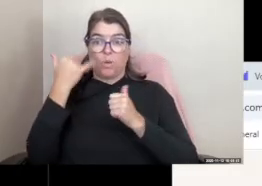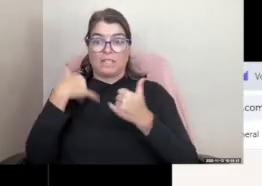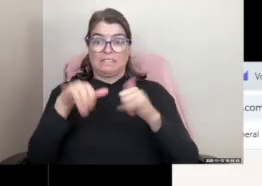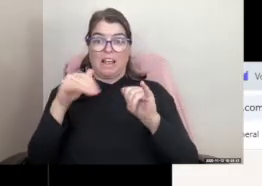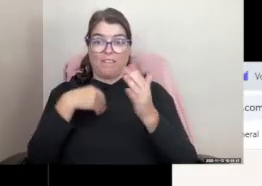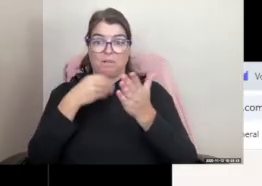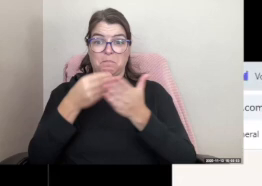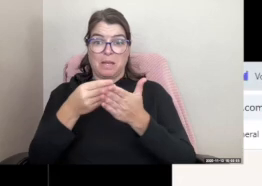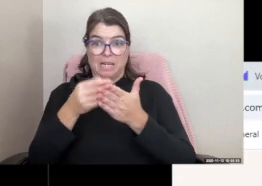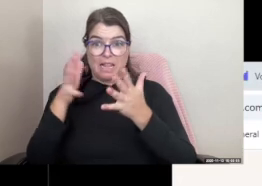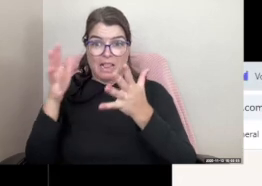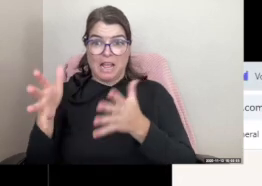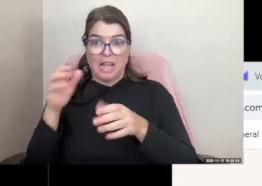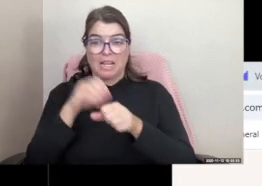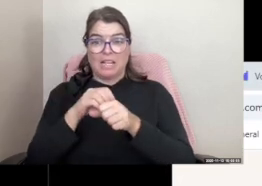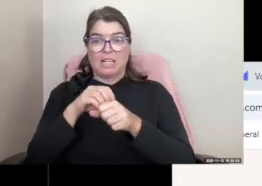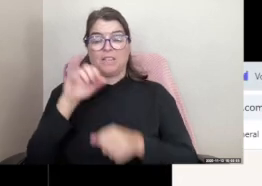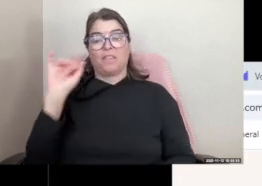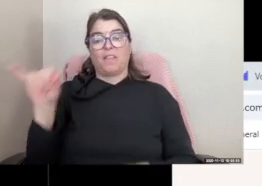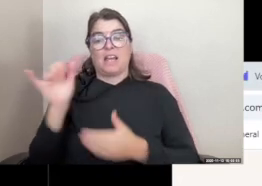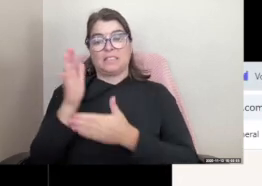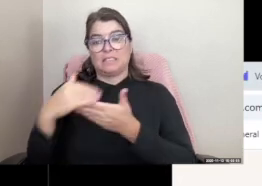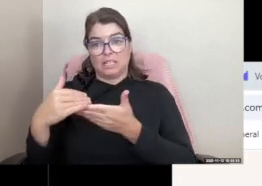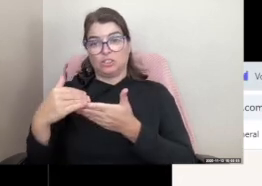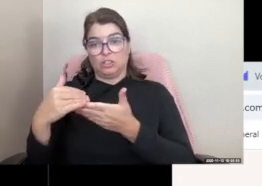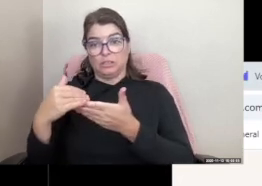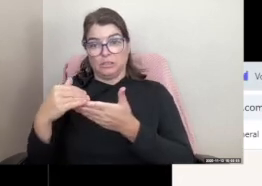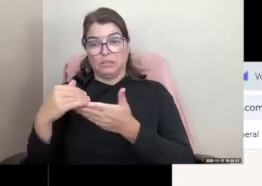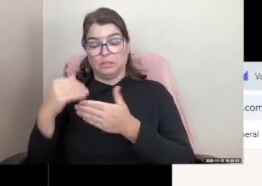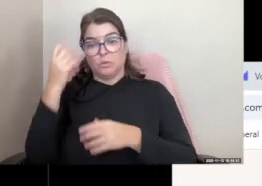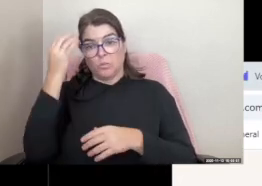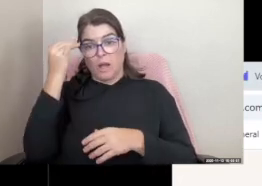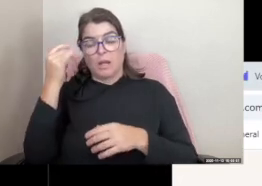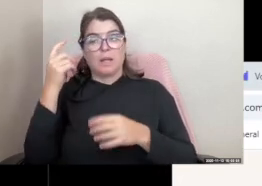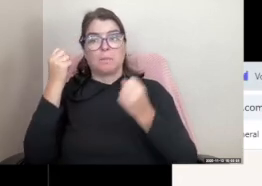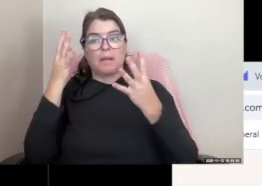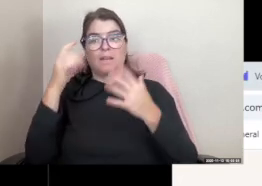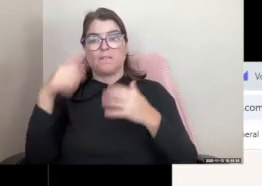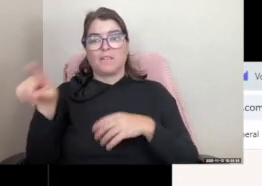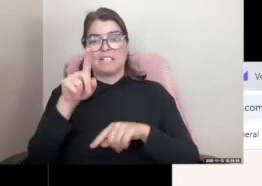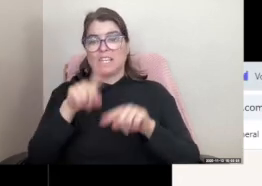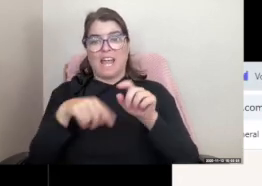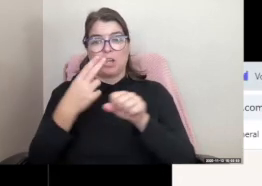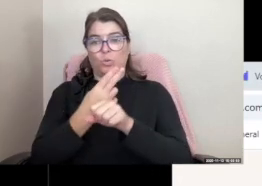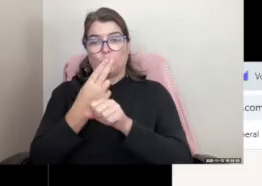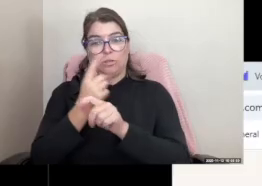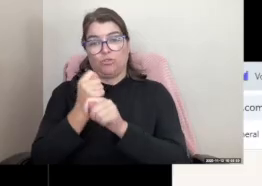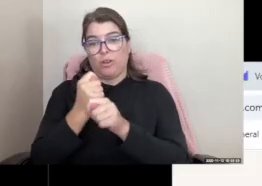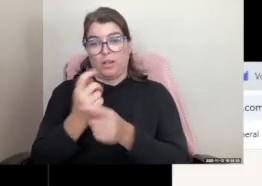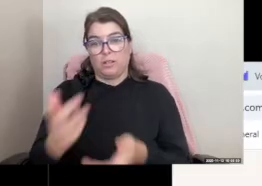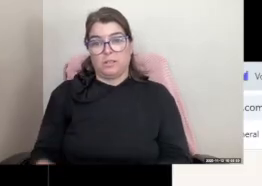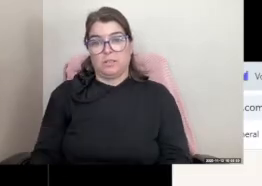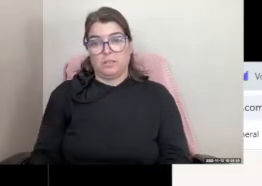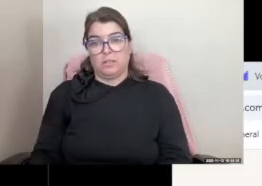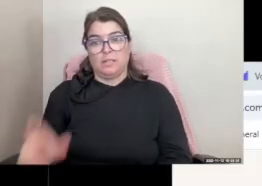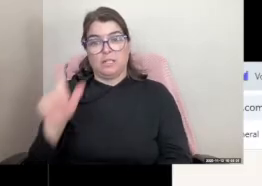about weight. This is the elephant in the room in Class 8 that nobody wants to tackle. The reason why